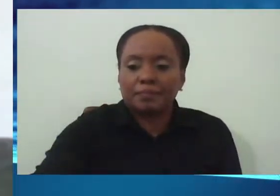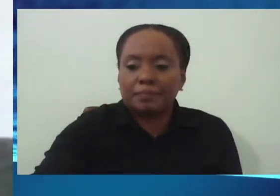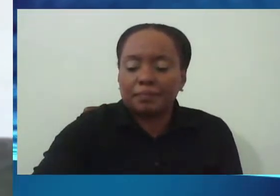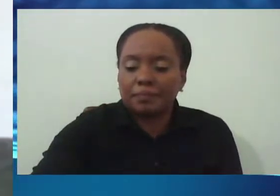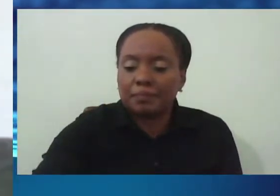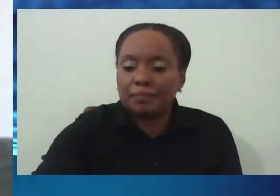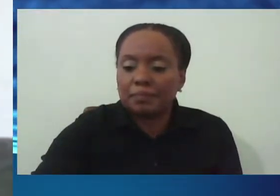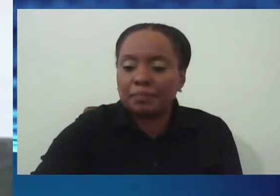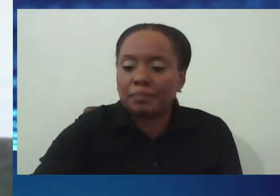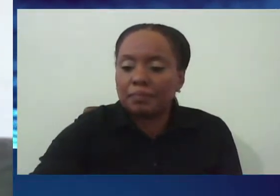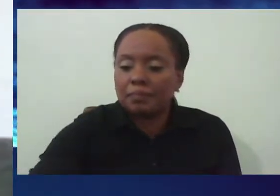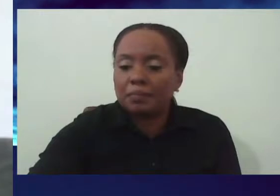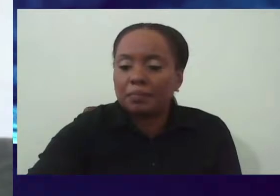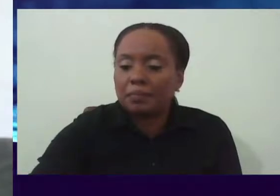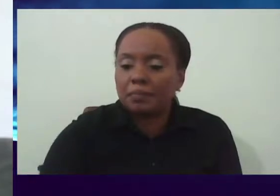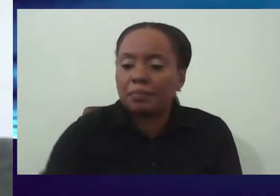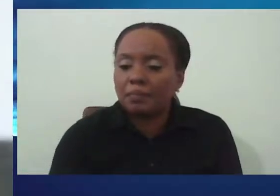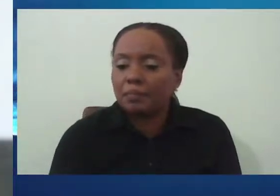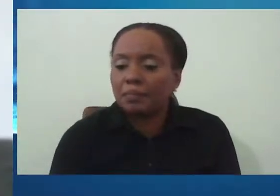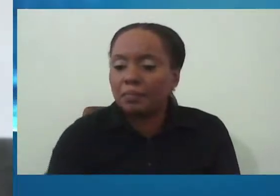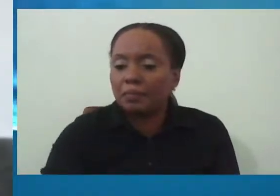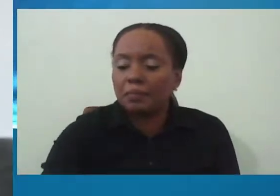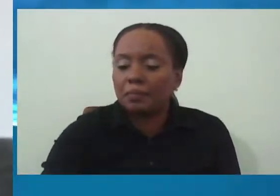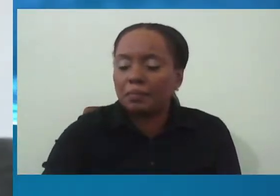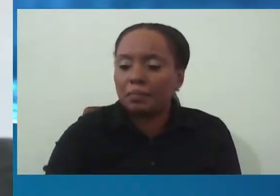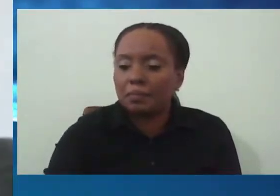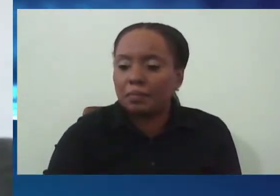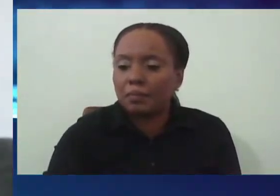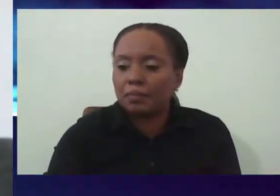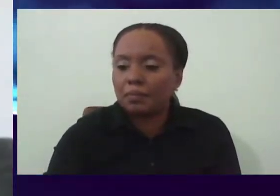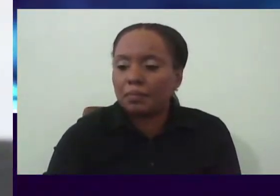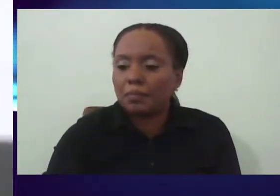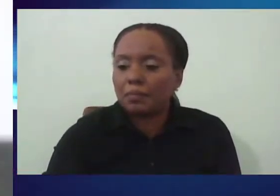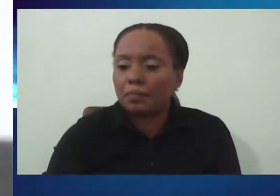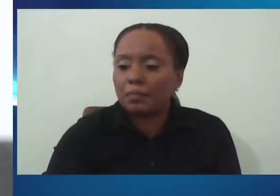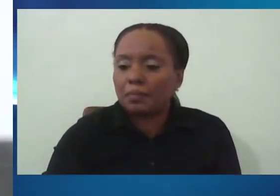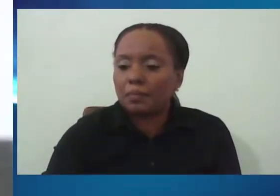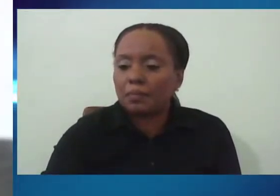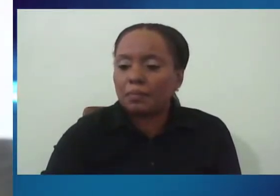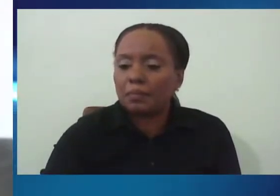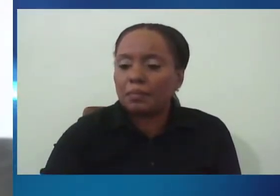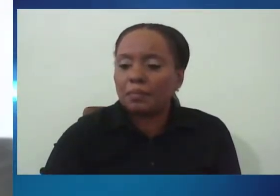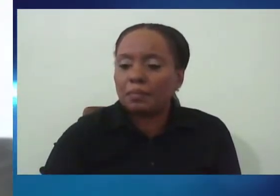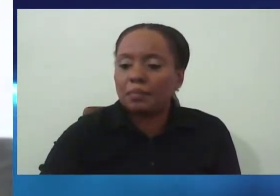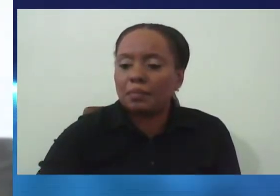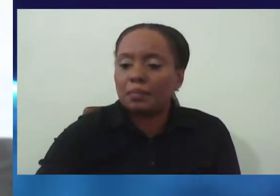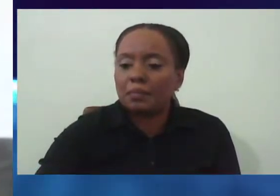I also draw to your attention, doctors, that people